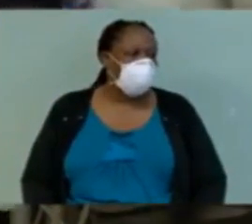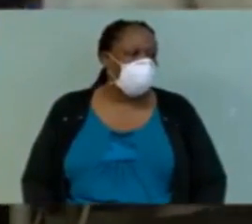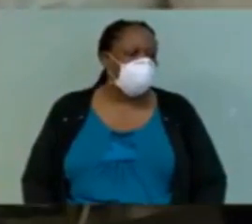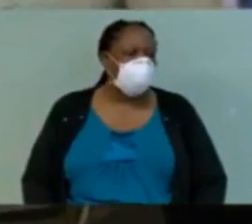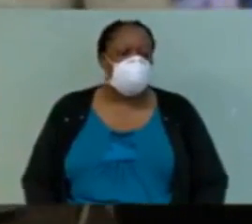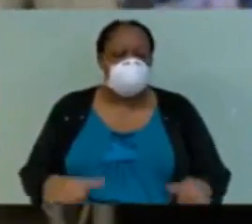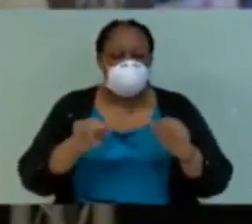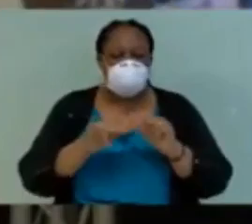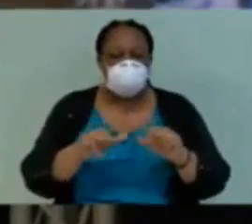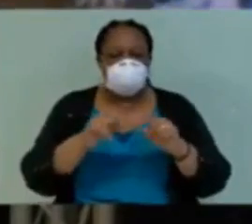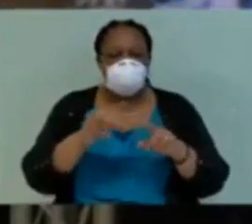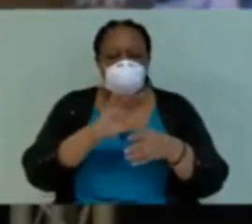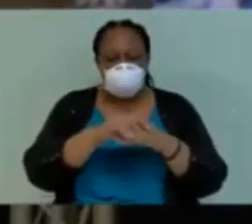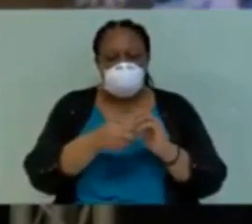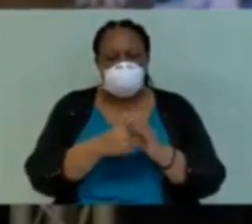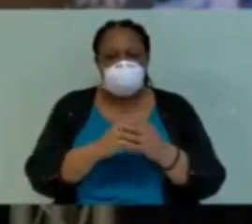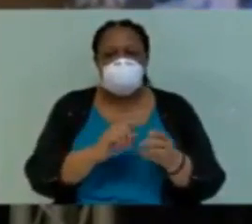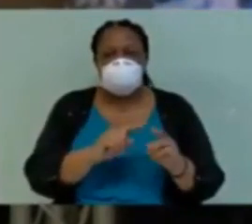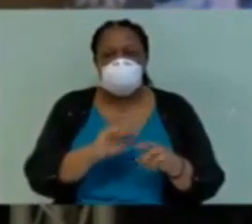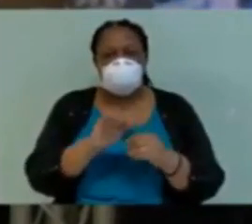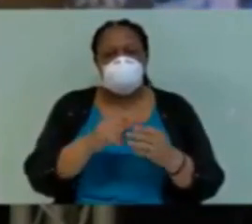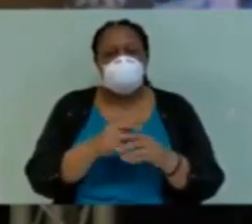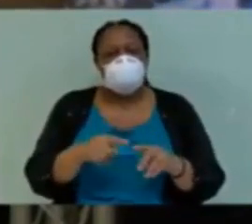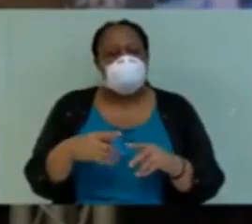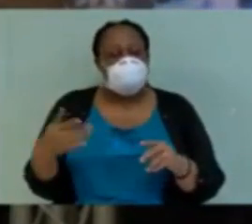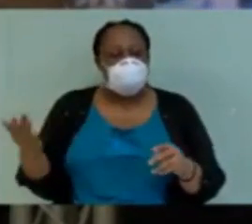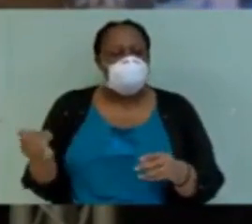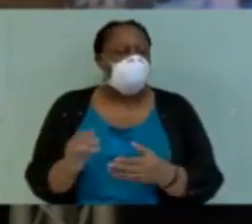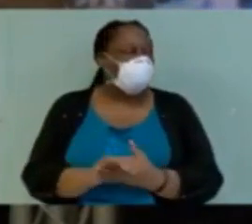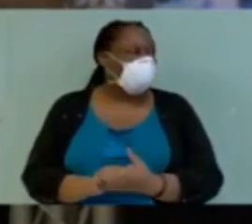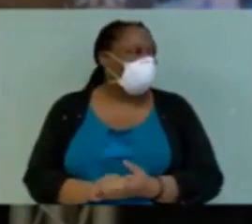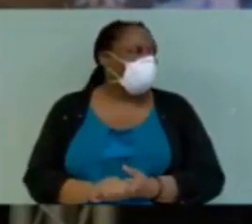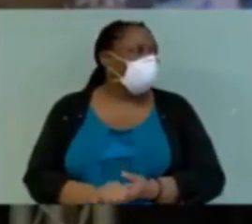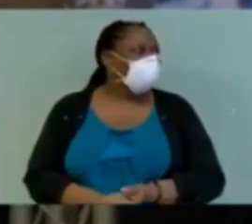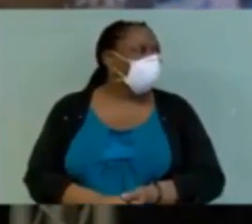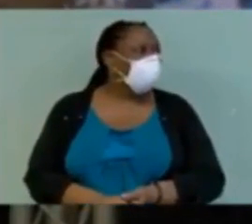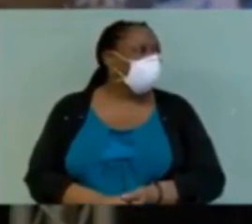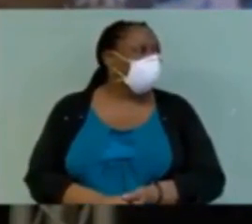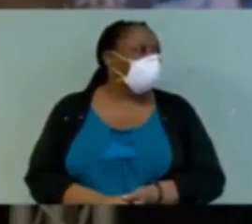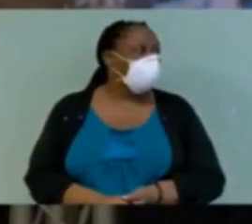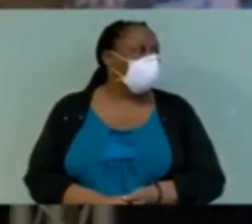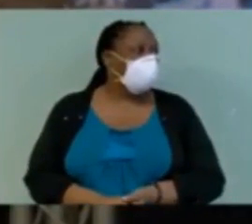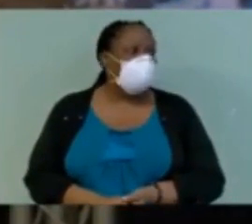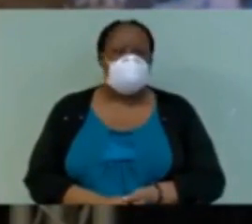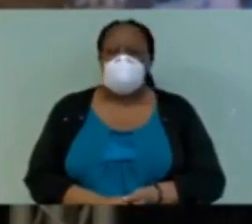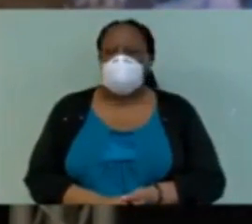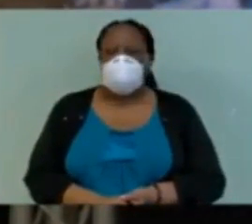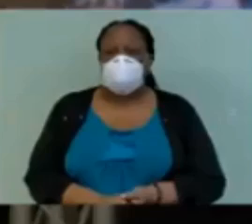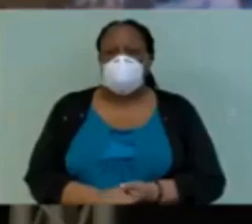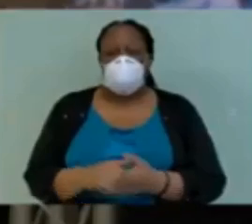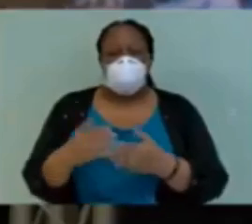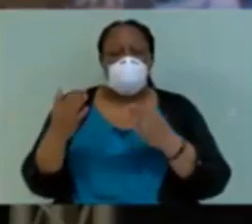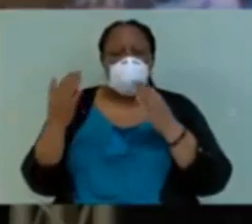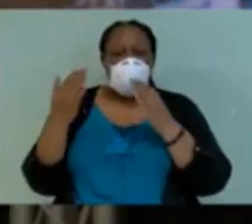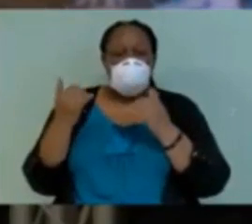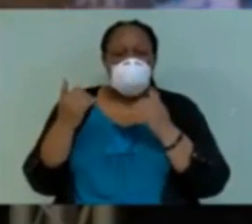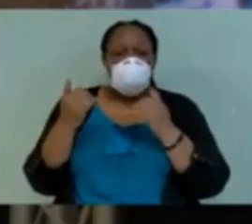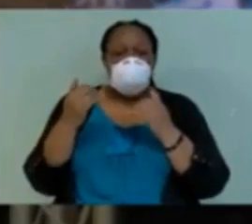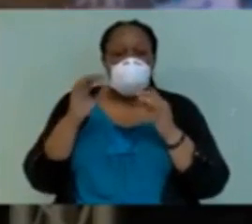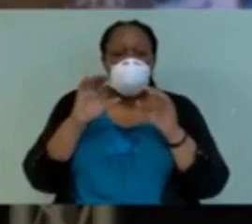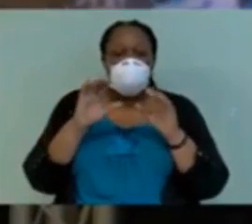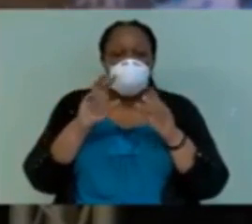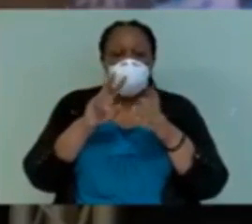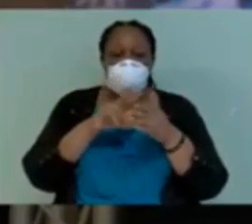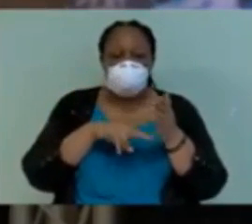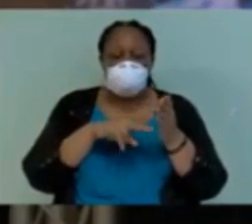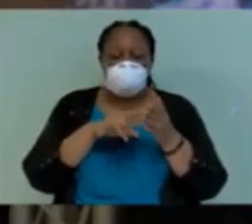just want to remind everybody to continue to wash your hands and don't let anybody cough in your face. Thank you.